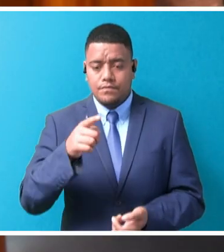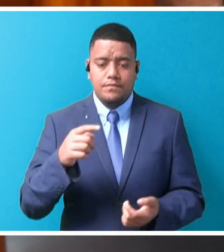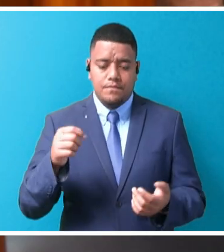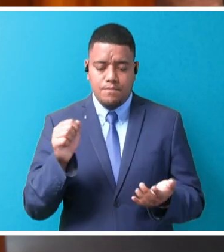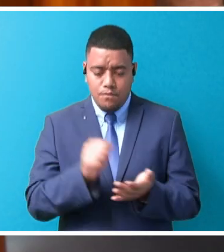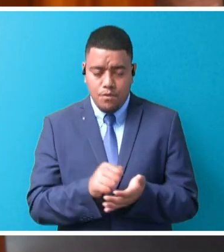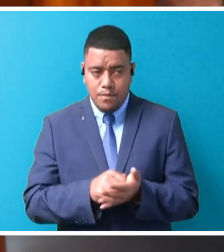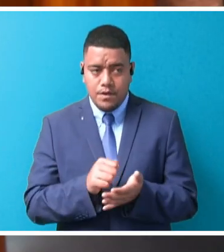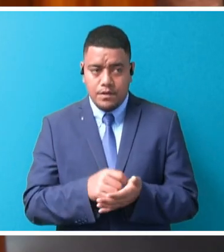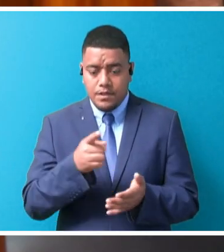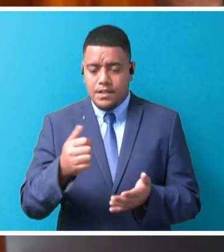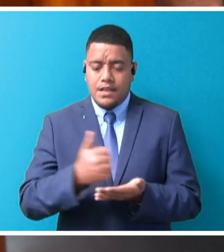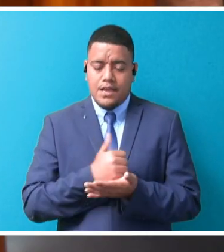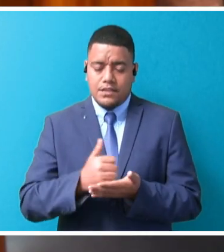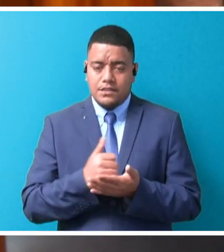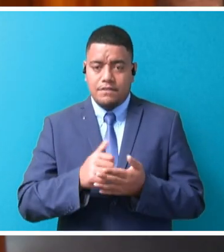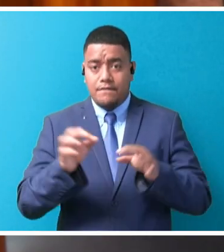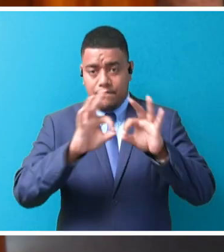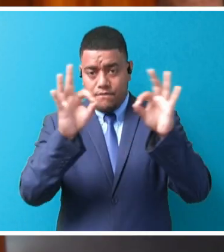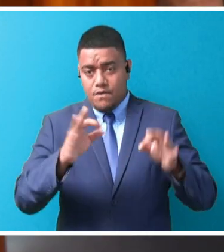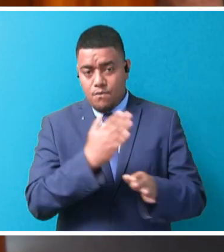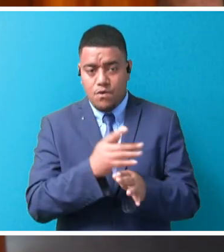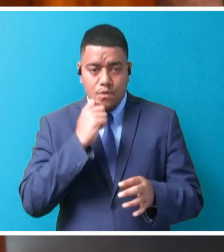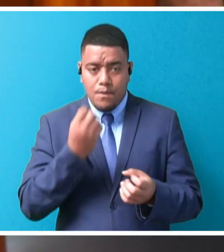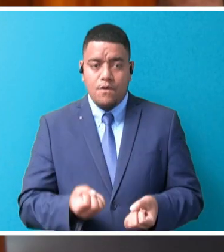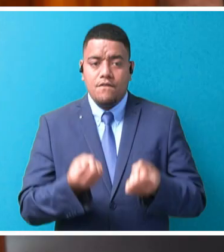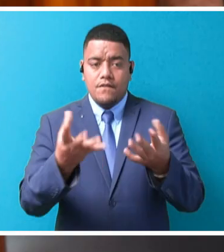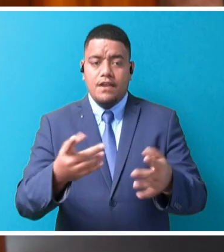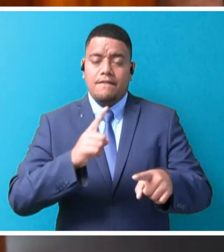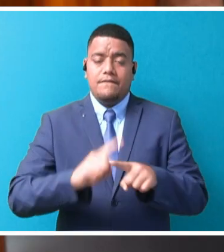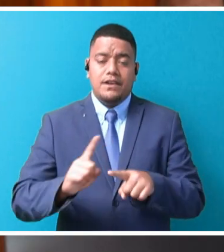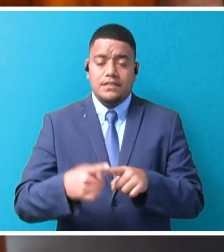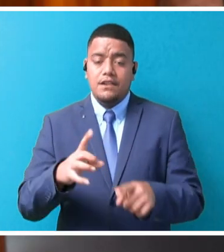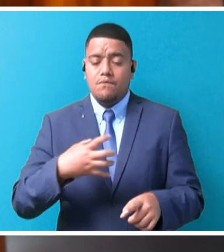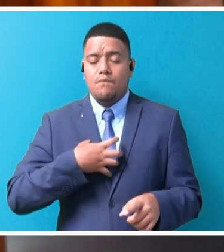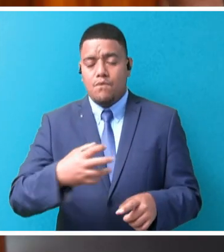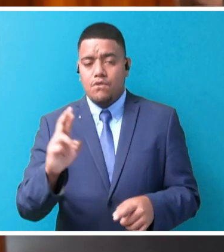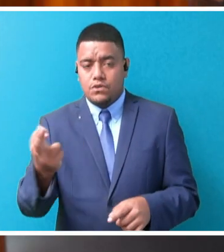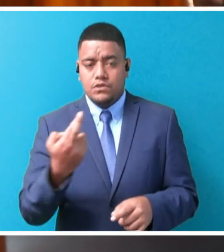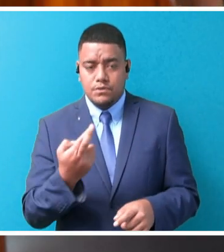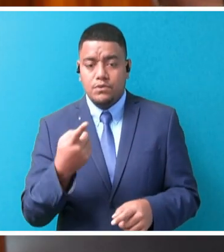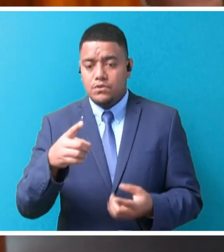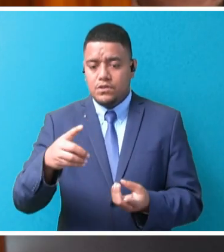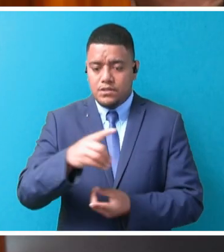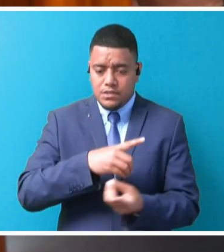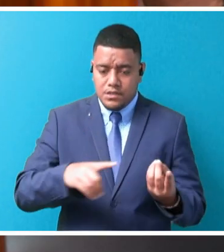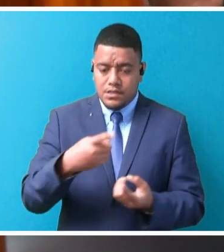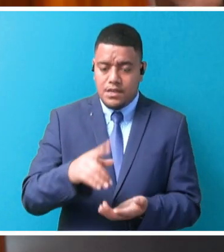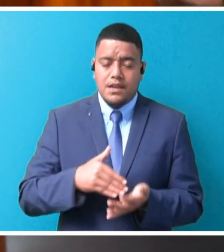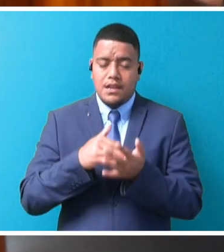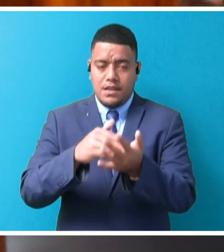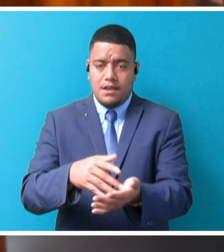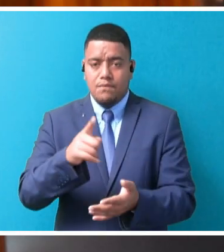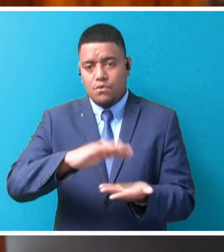anticipatory action framework, which will provide faster and more efficient response to disaster and help